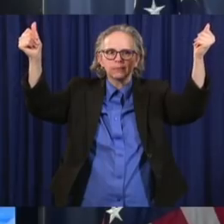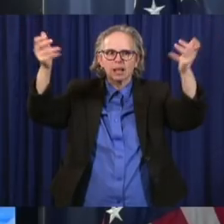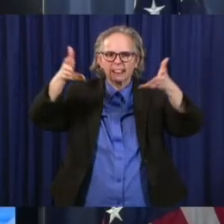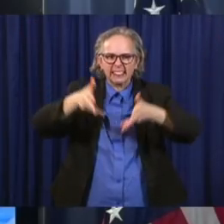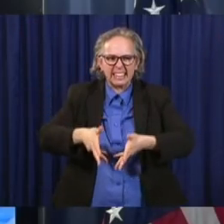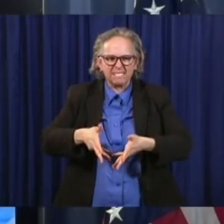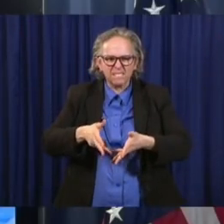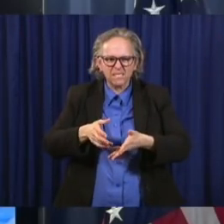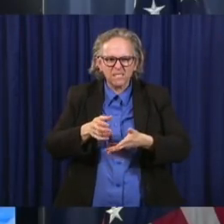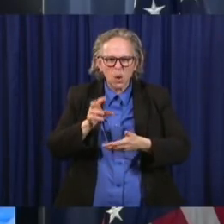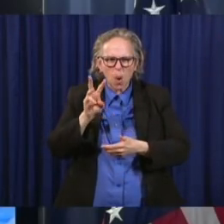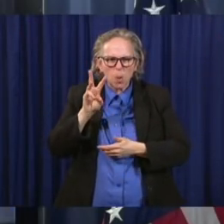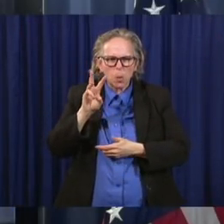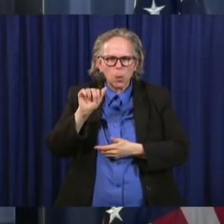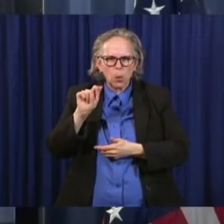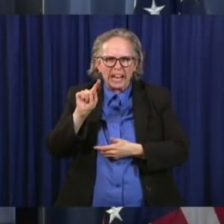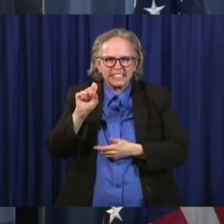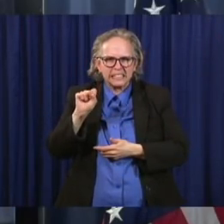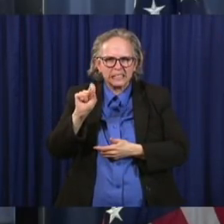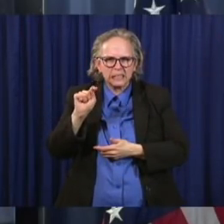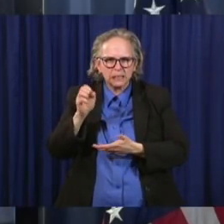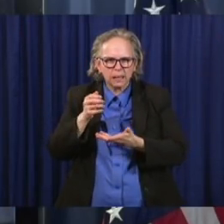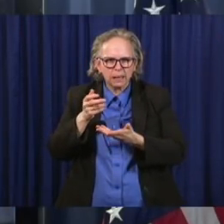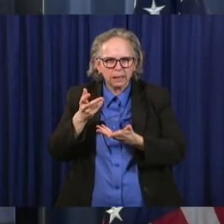amounts of waste.